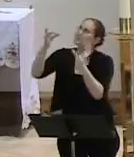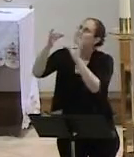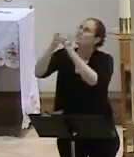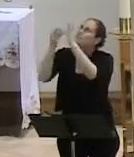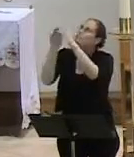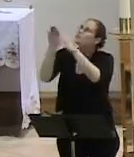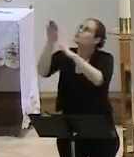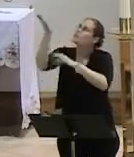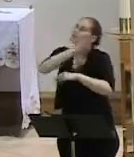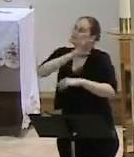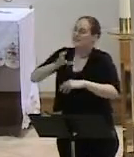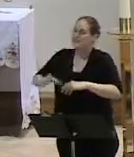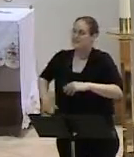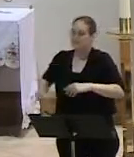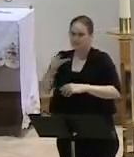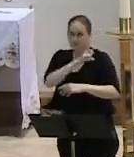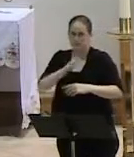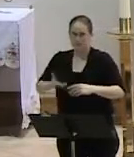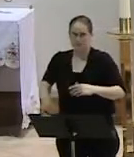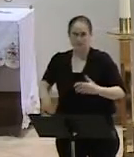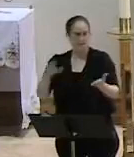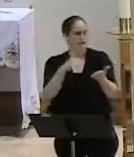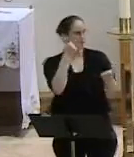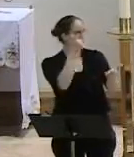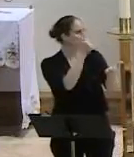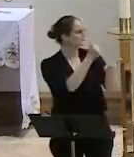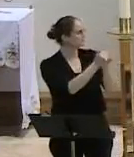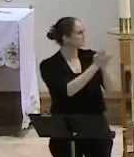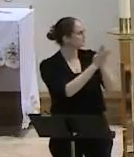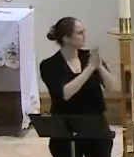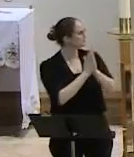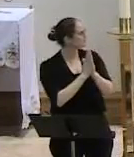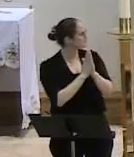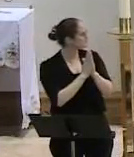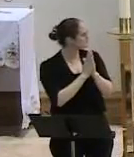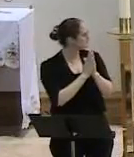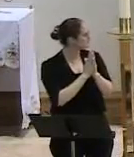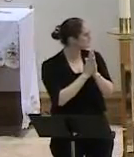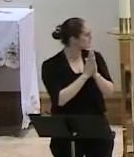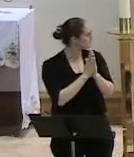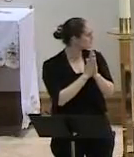through Christ our Lord. Amen.